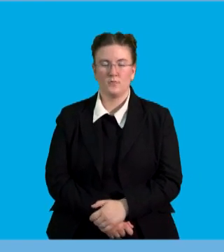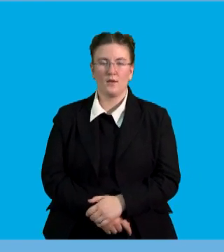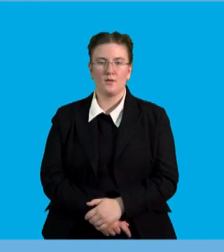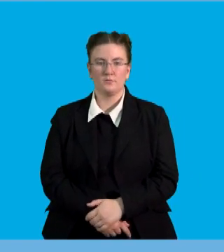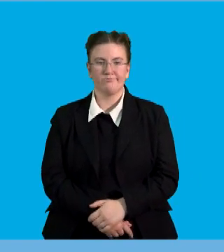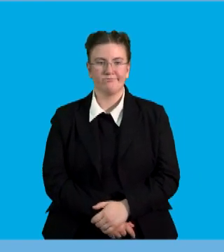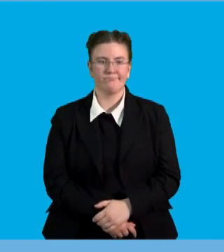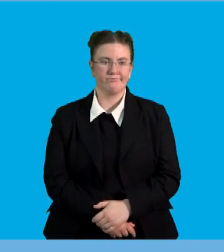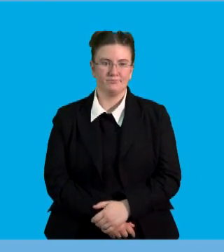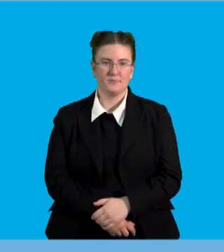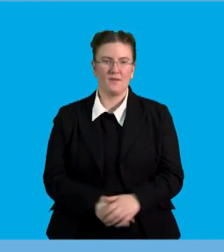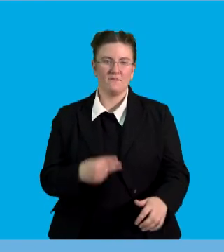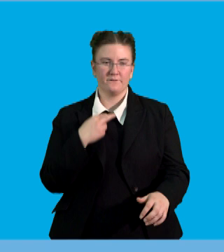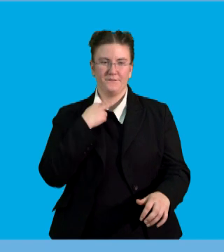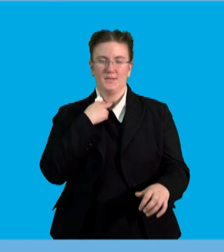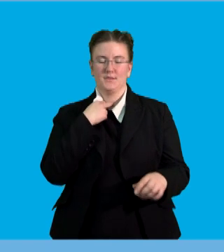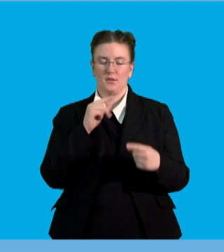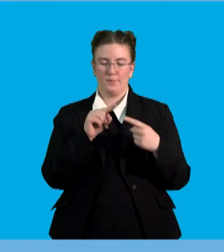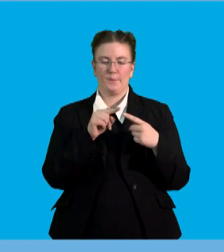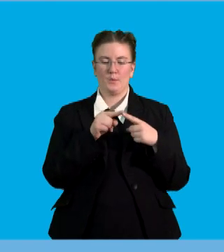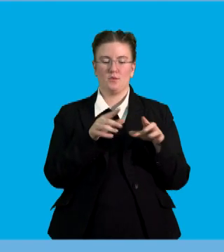fixed point.